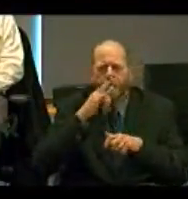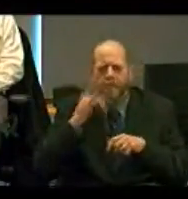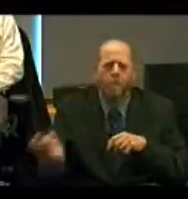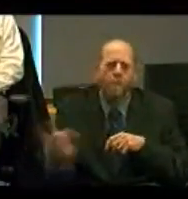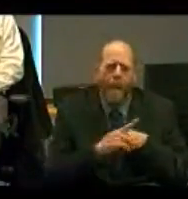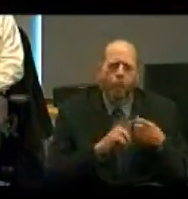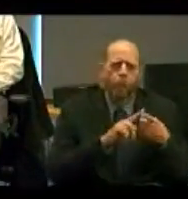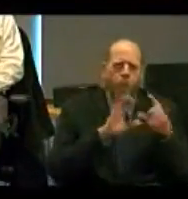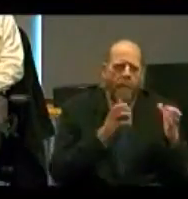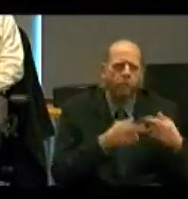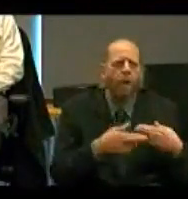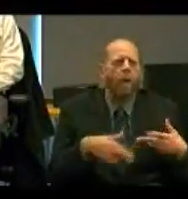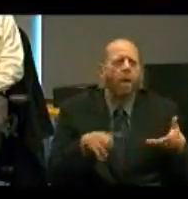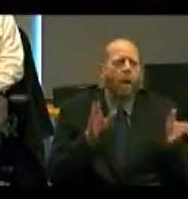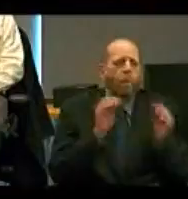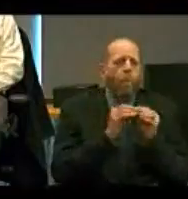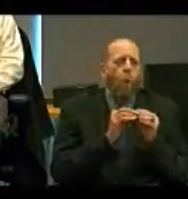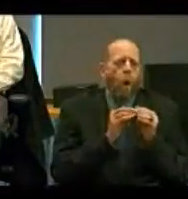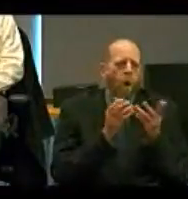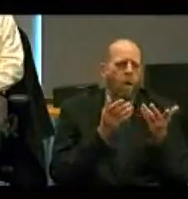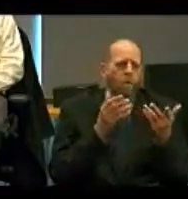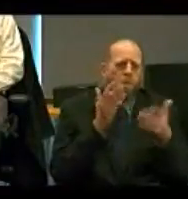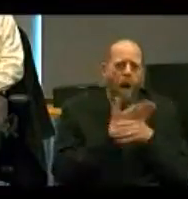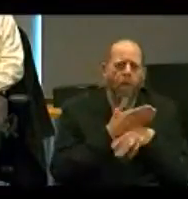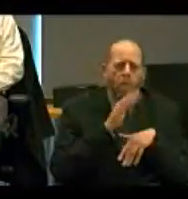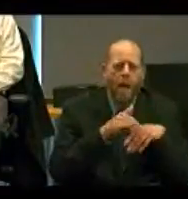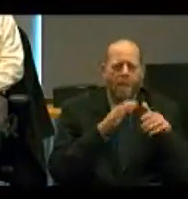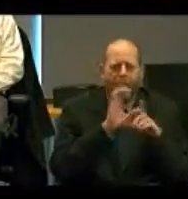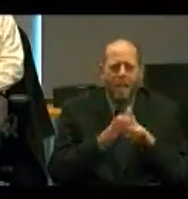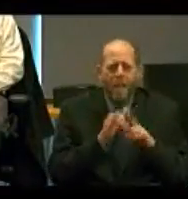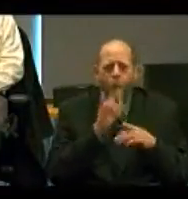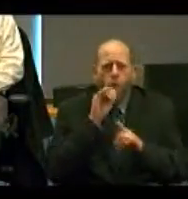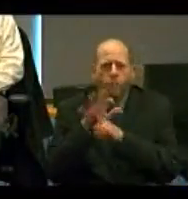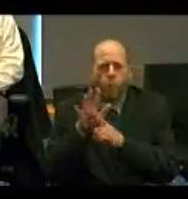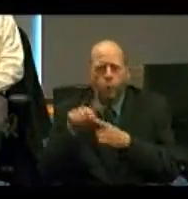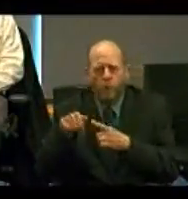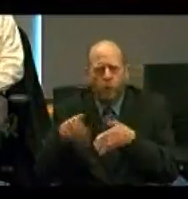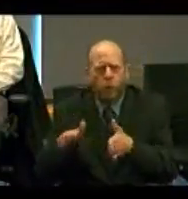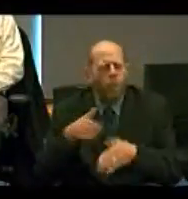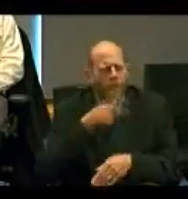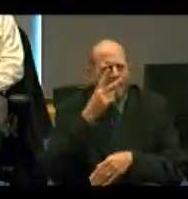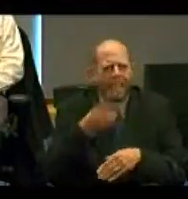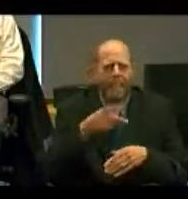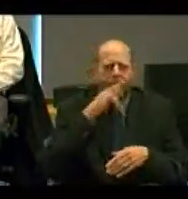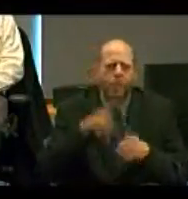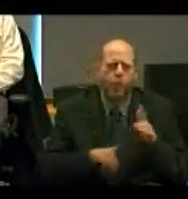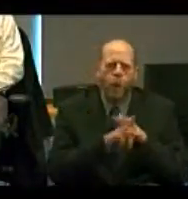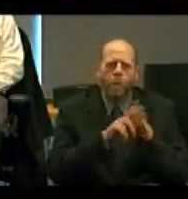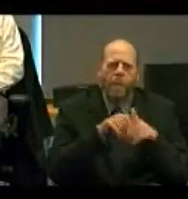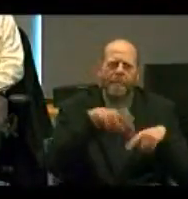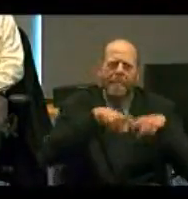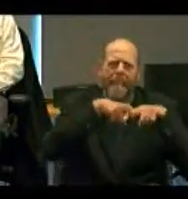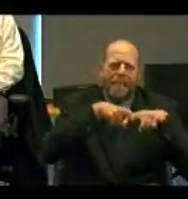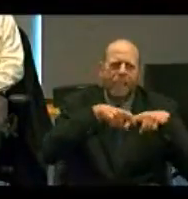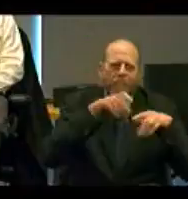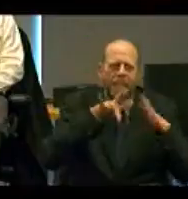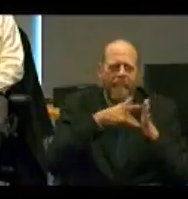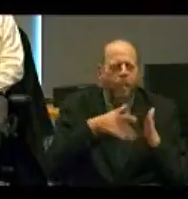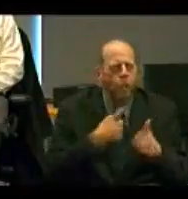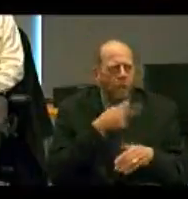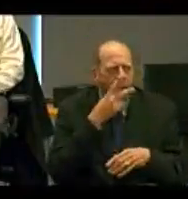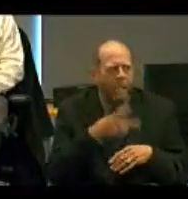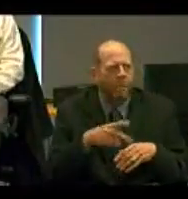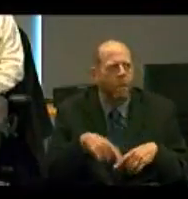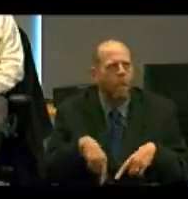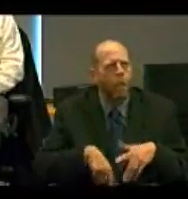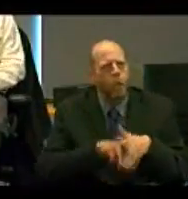classroom further aggravated from the conditions that they were exposed to in the street. We see these kids show up in detention centers. We see these kids show up